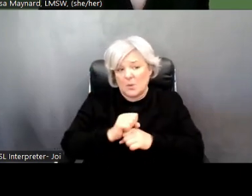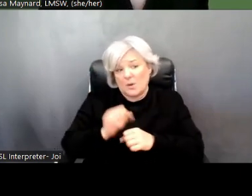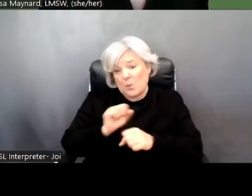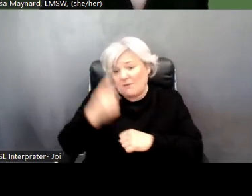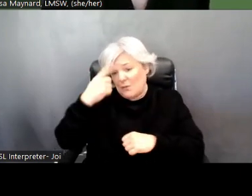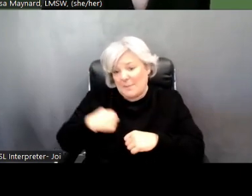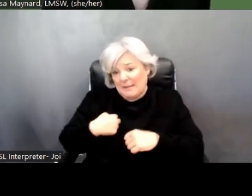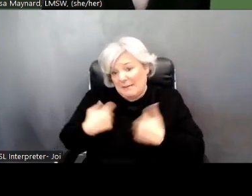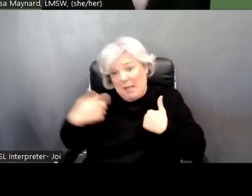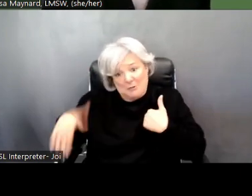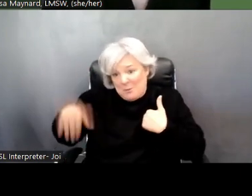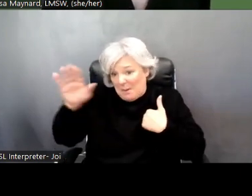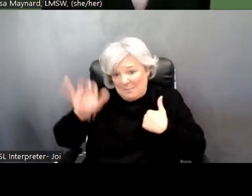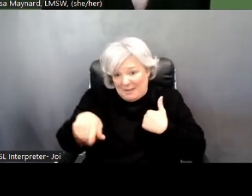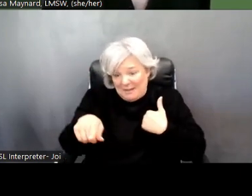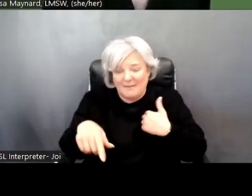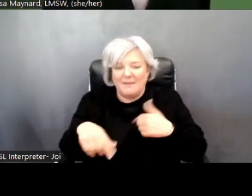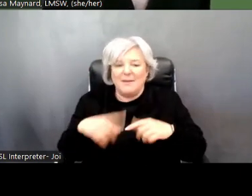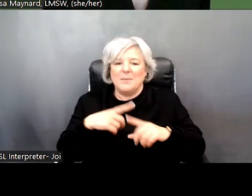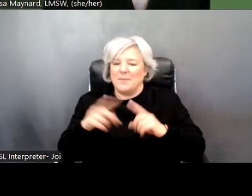but it's not always the case.